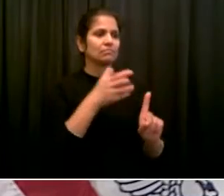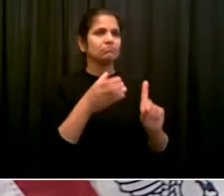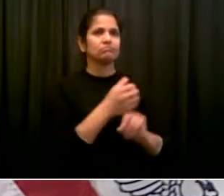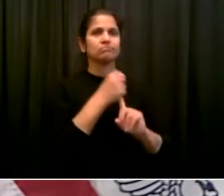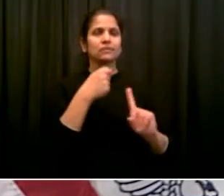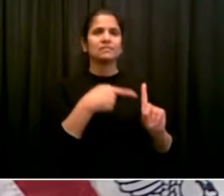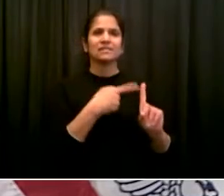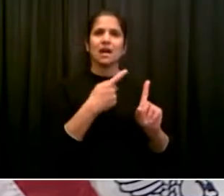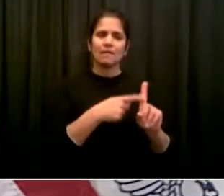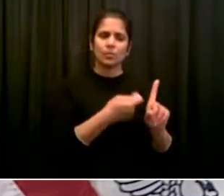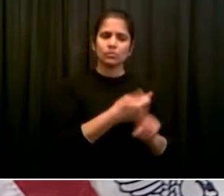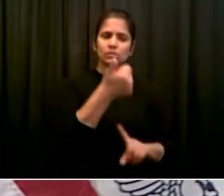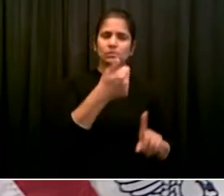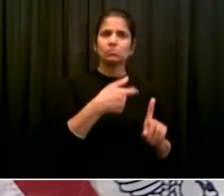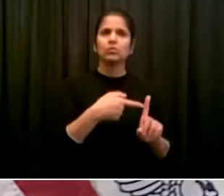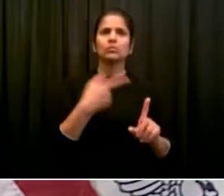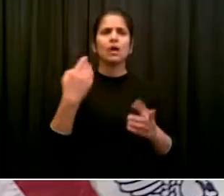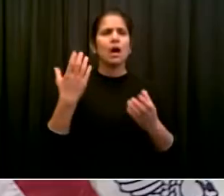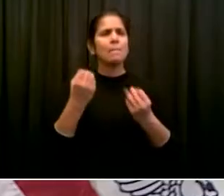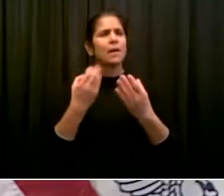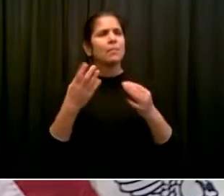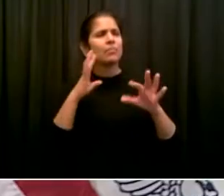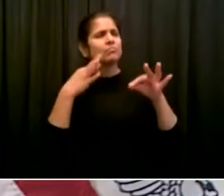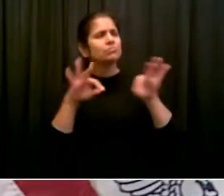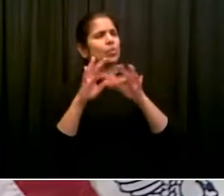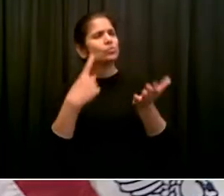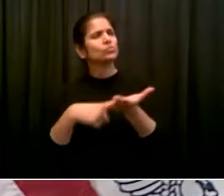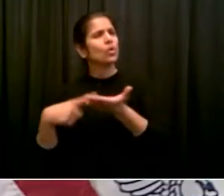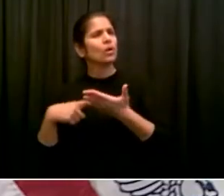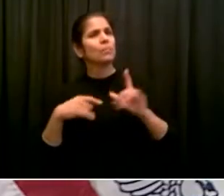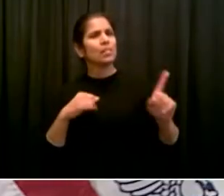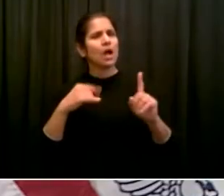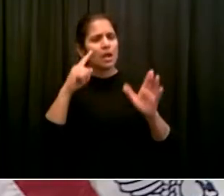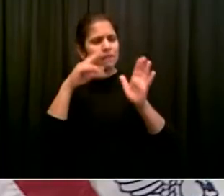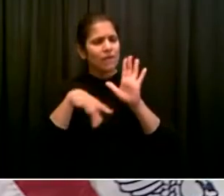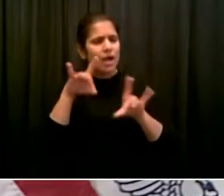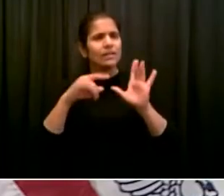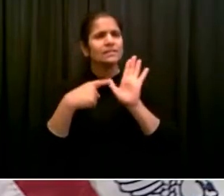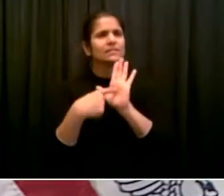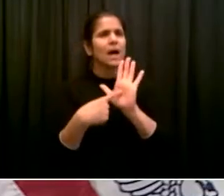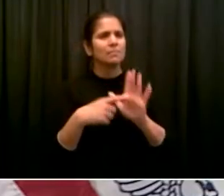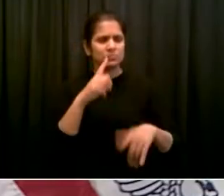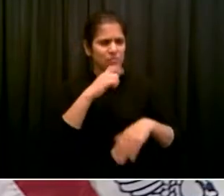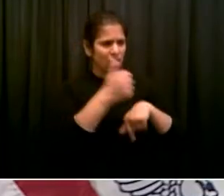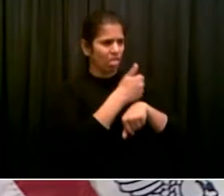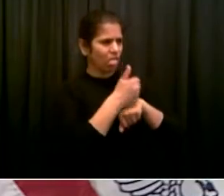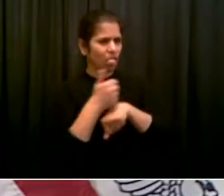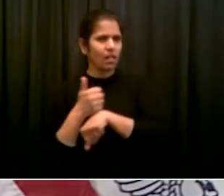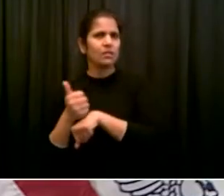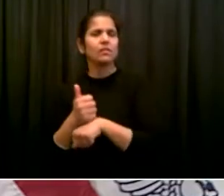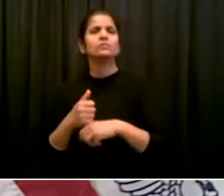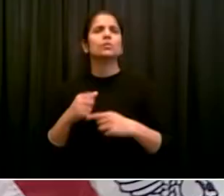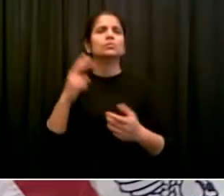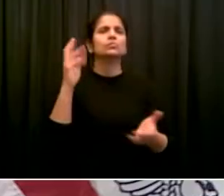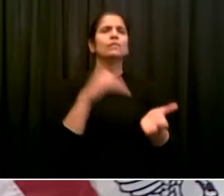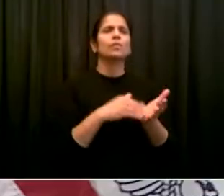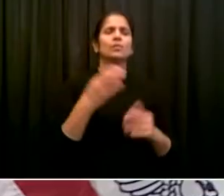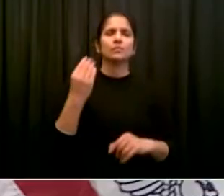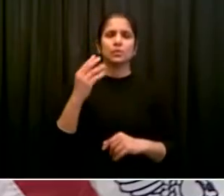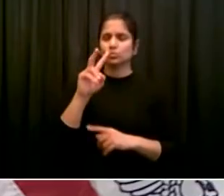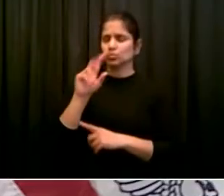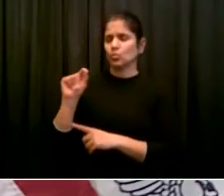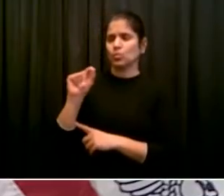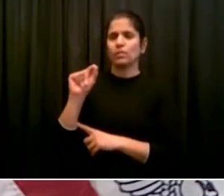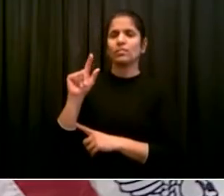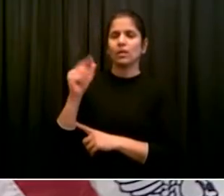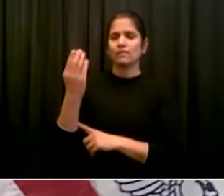and charges brought before 2014, cases in which an officer wasn't disciplined. So I'm wondering, is the city going to fill